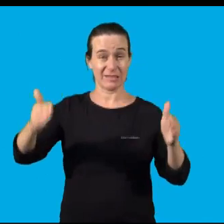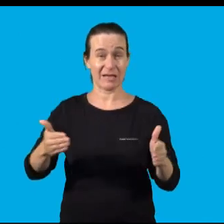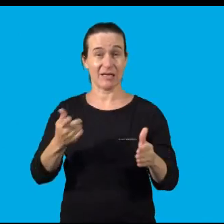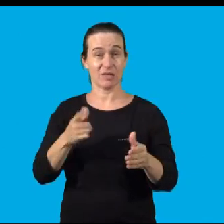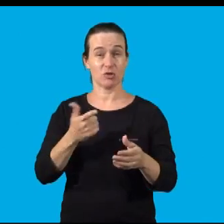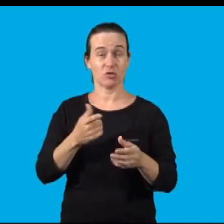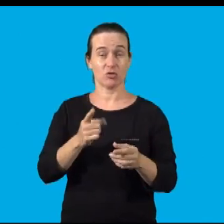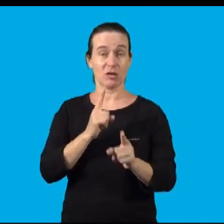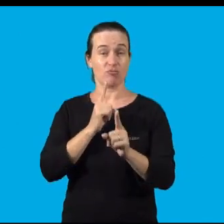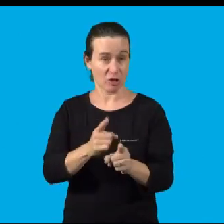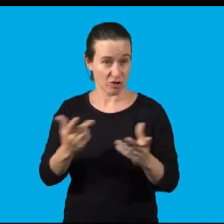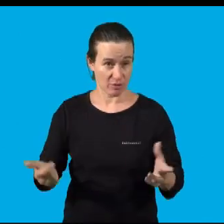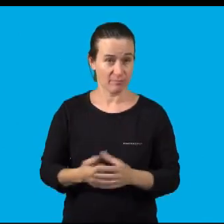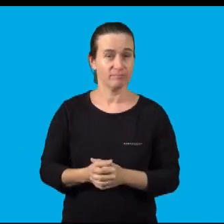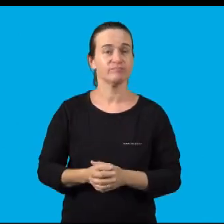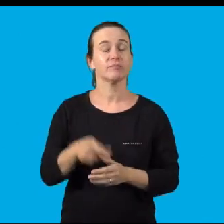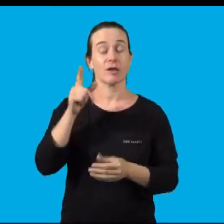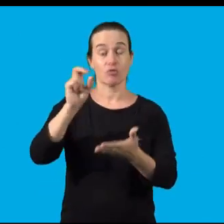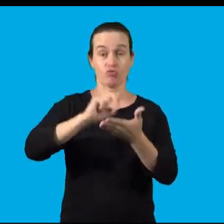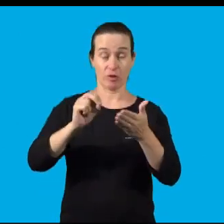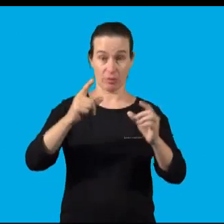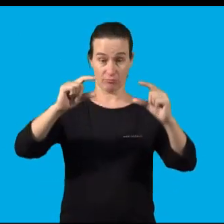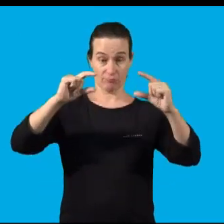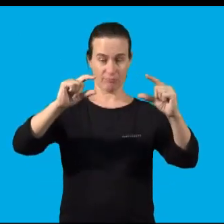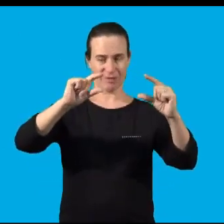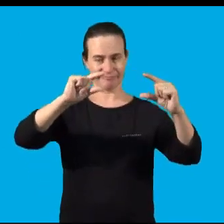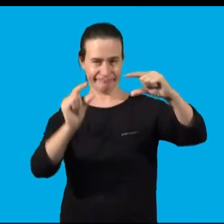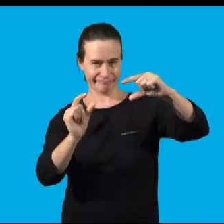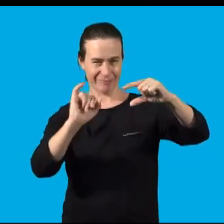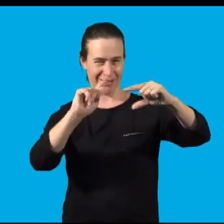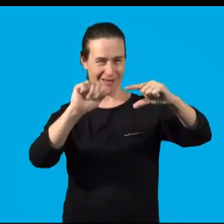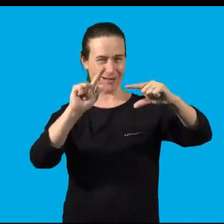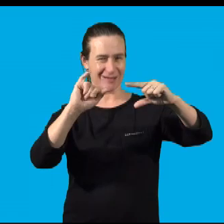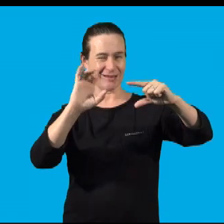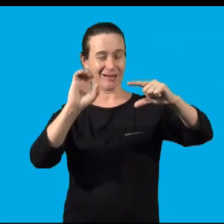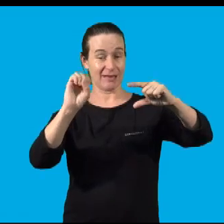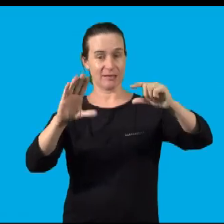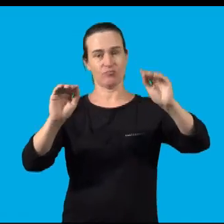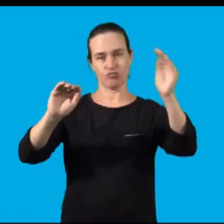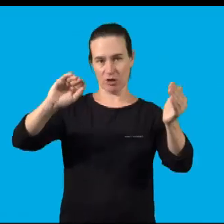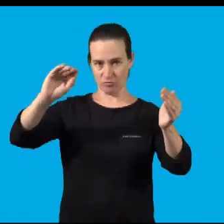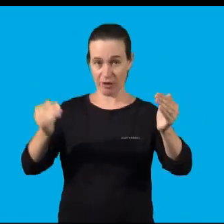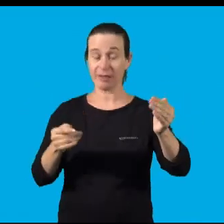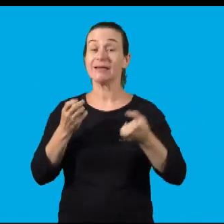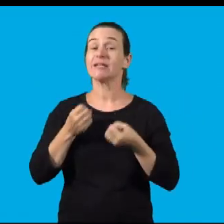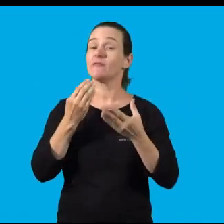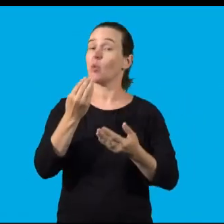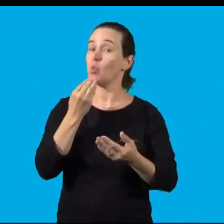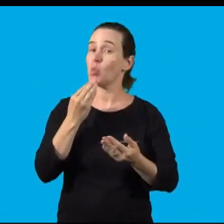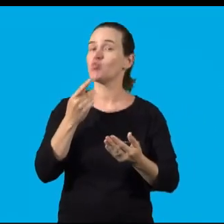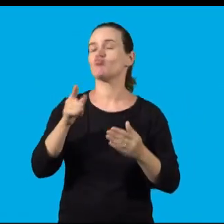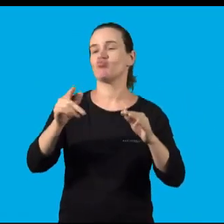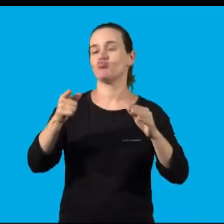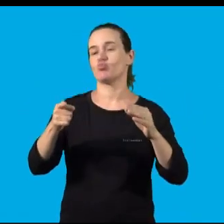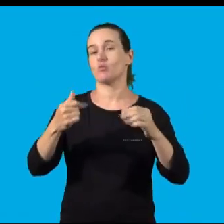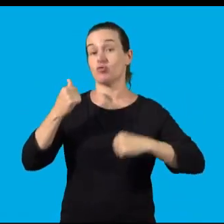Stage directions, instructions to actors, generally written in italics and enclosed in brackets. These are usually given